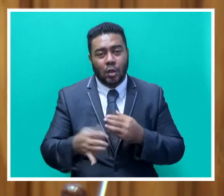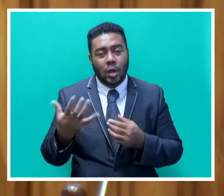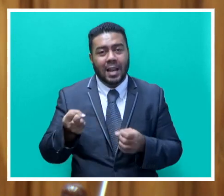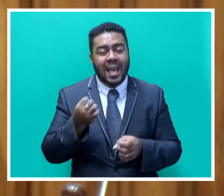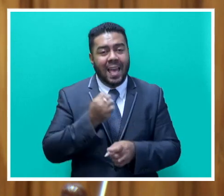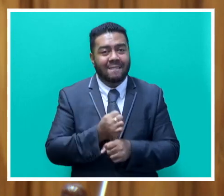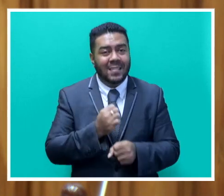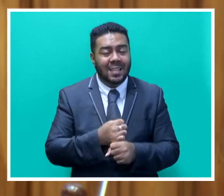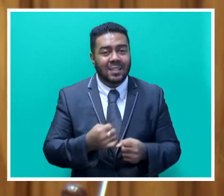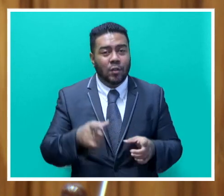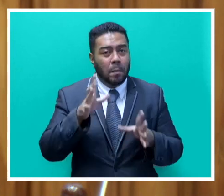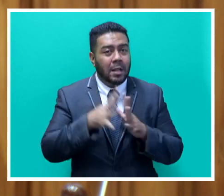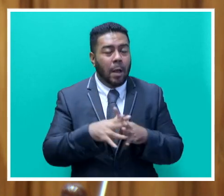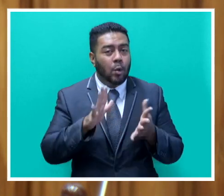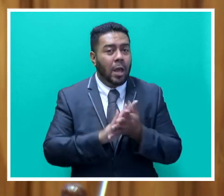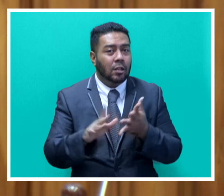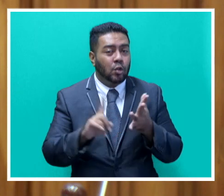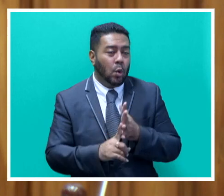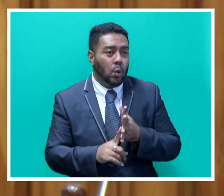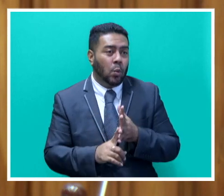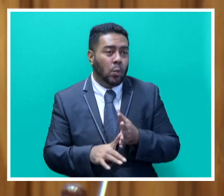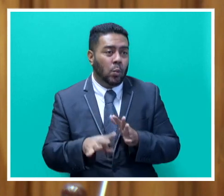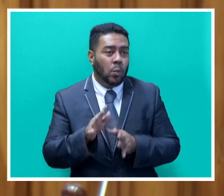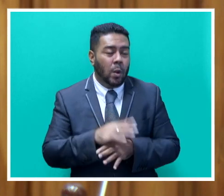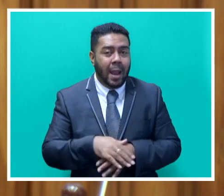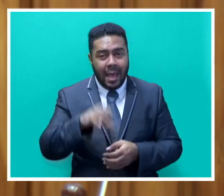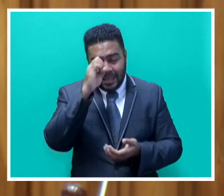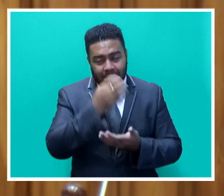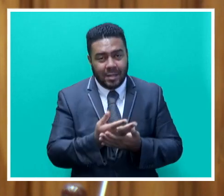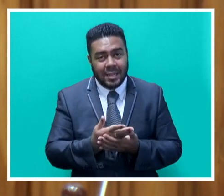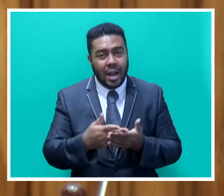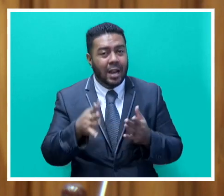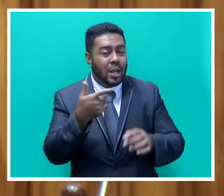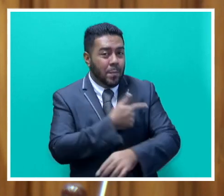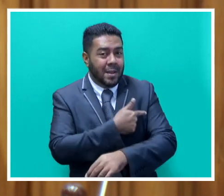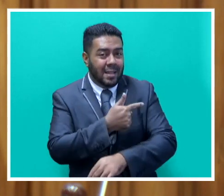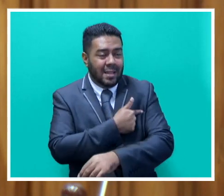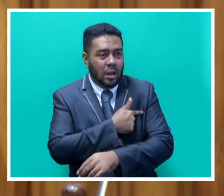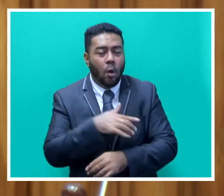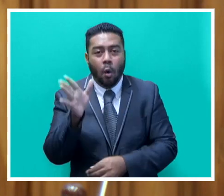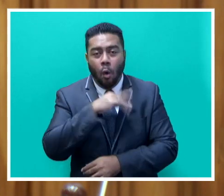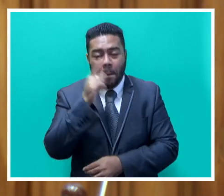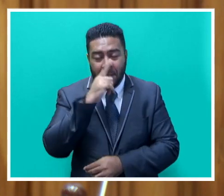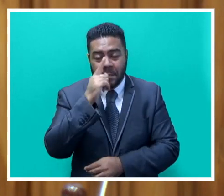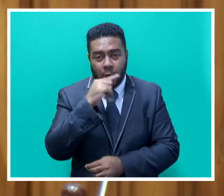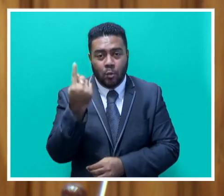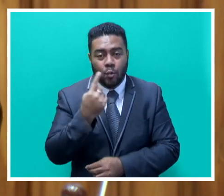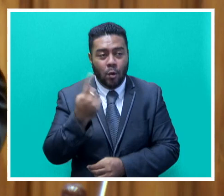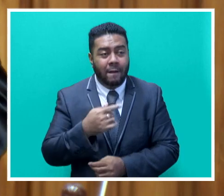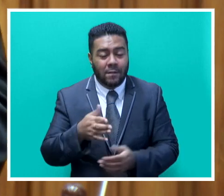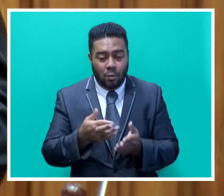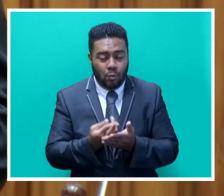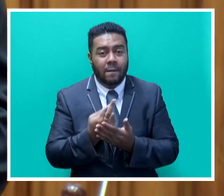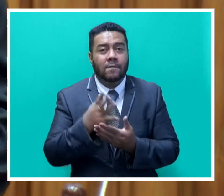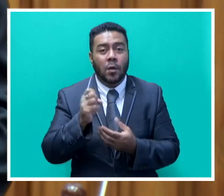from WHO Strategic Advisory Group of experts based on immunization, all those who have recovered from COVID-19 or